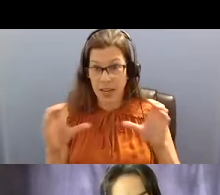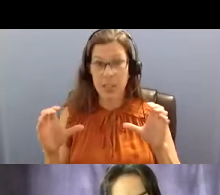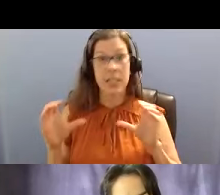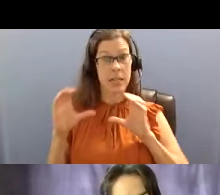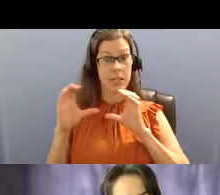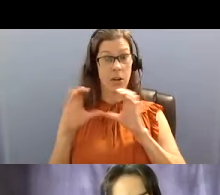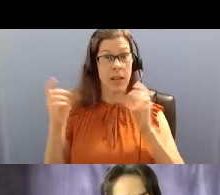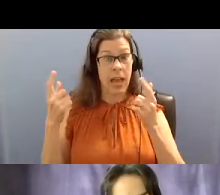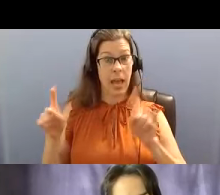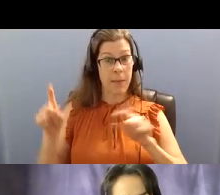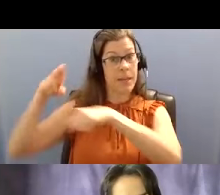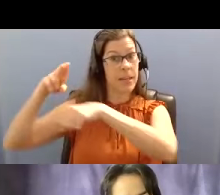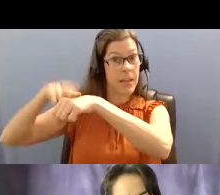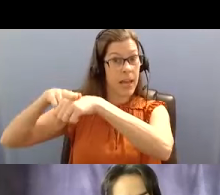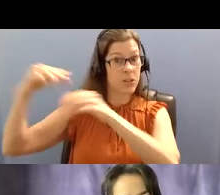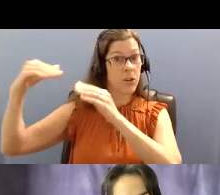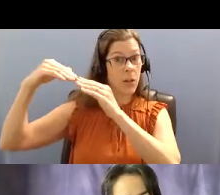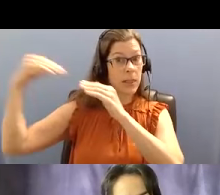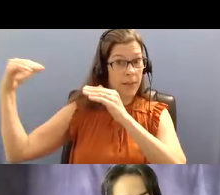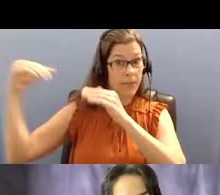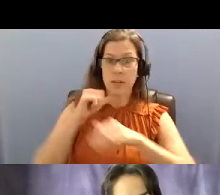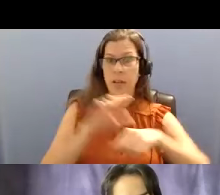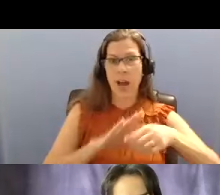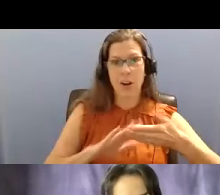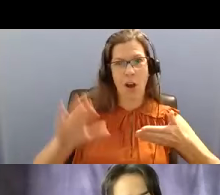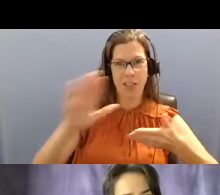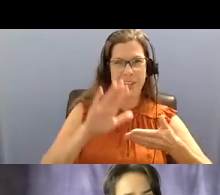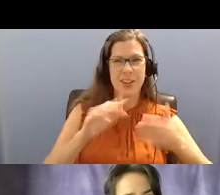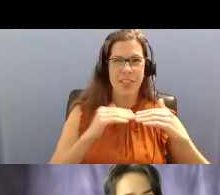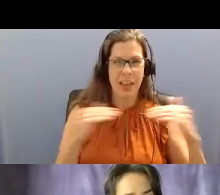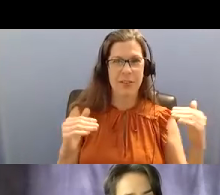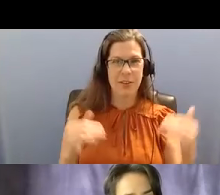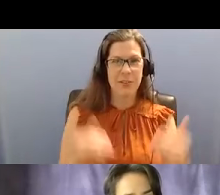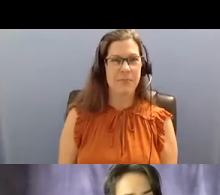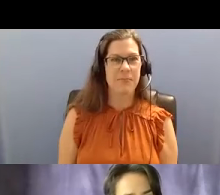Certification happens at the national level and not the college level.